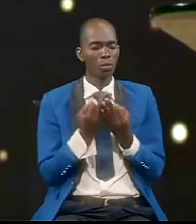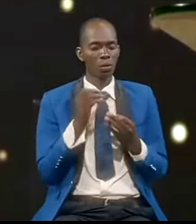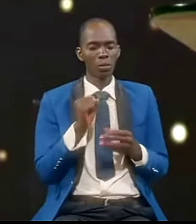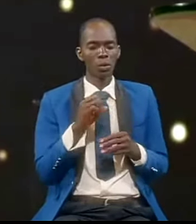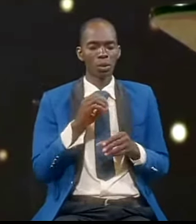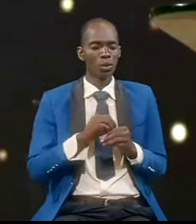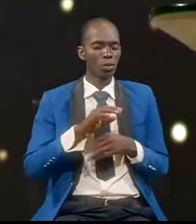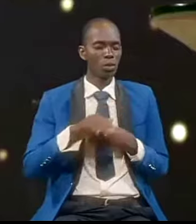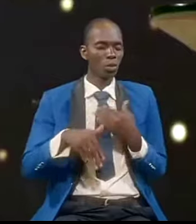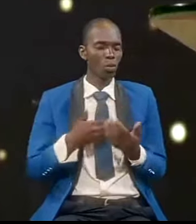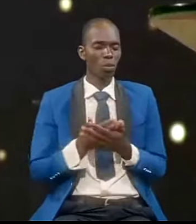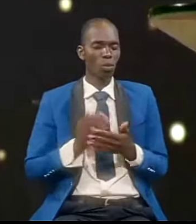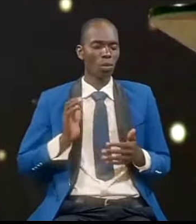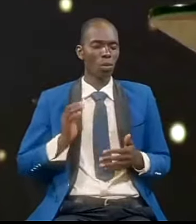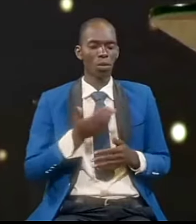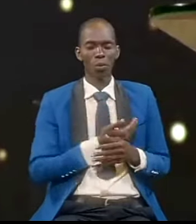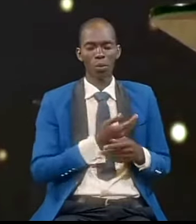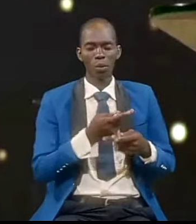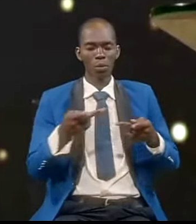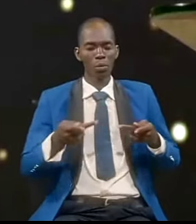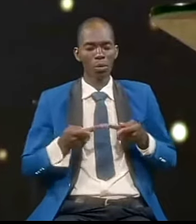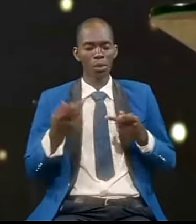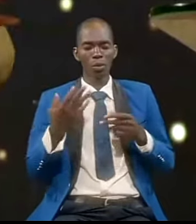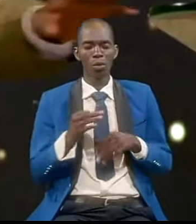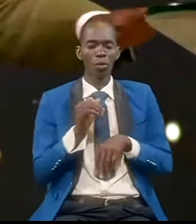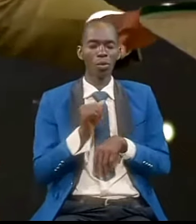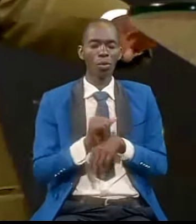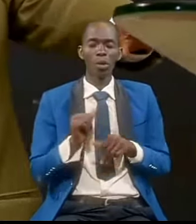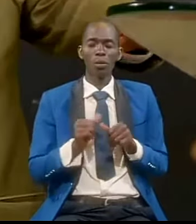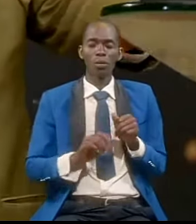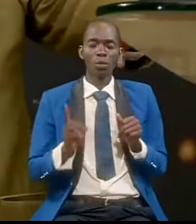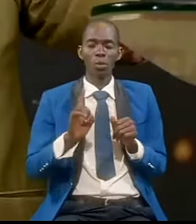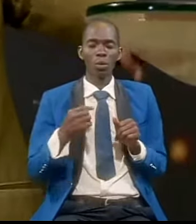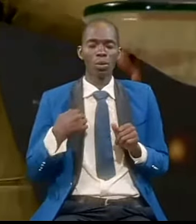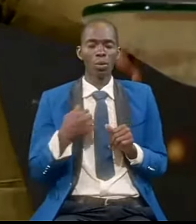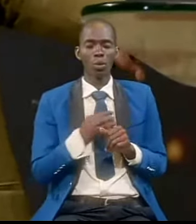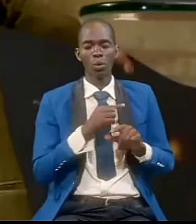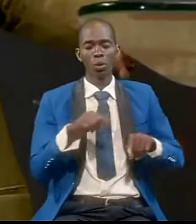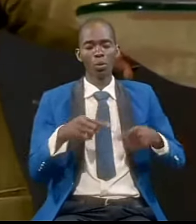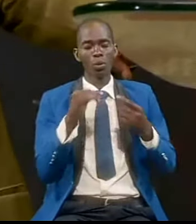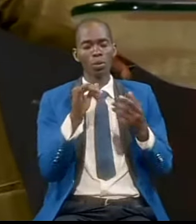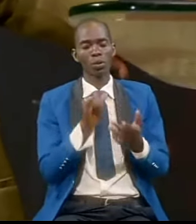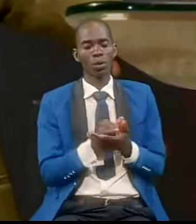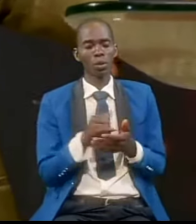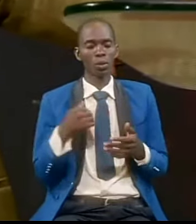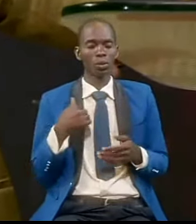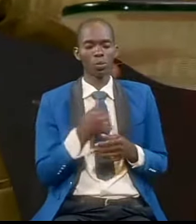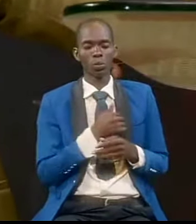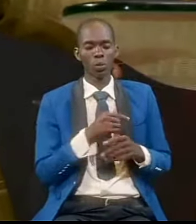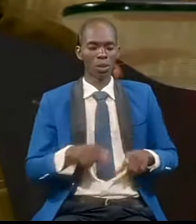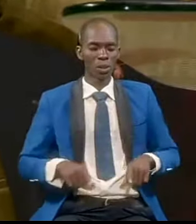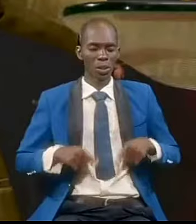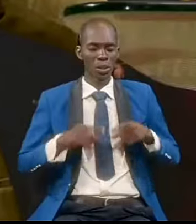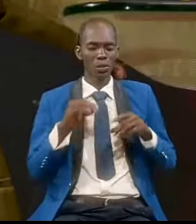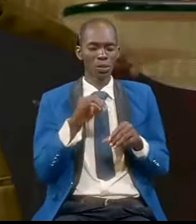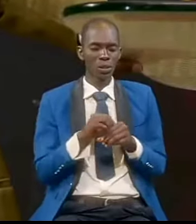all our places of work, everywhere we go, that we live in such